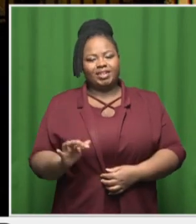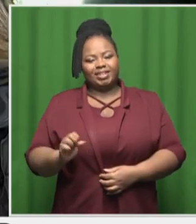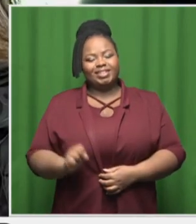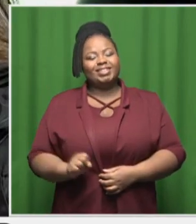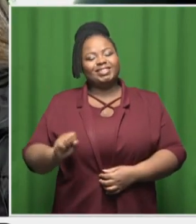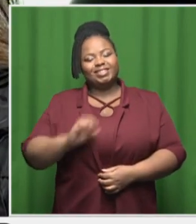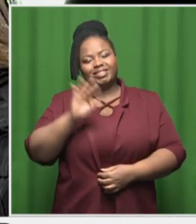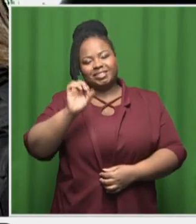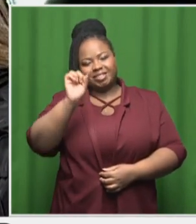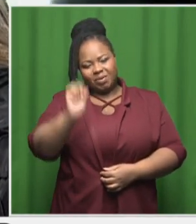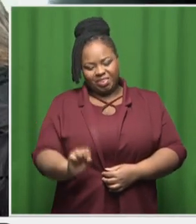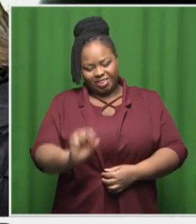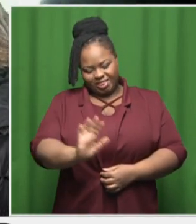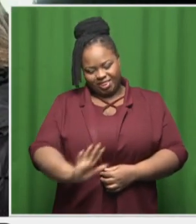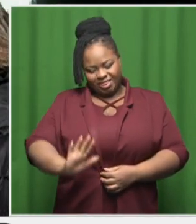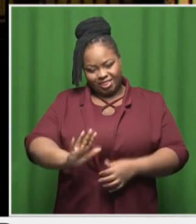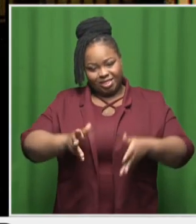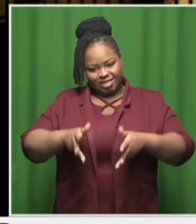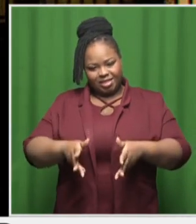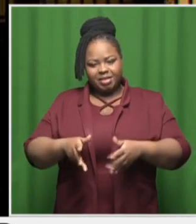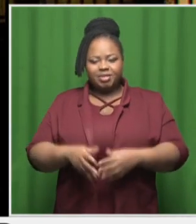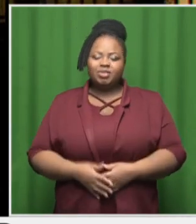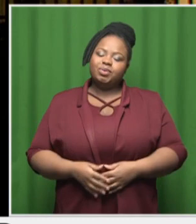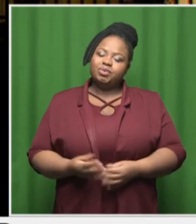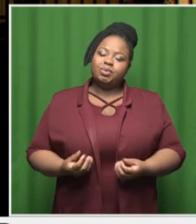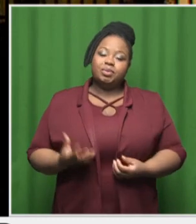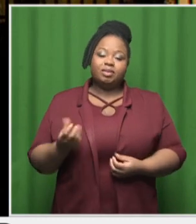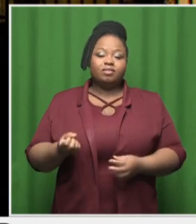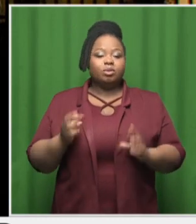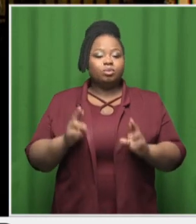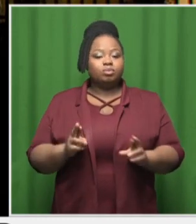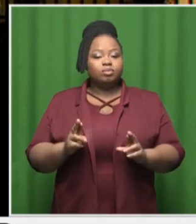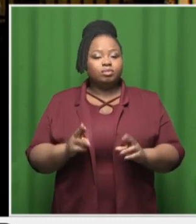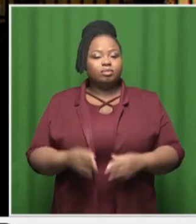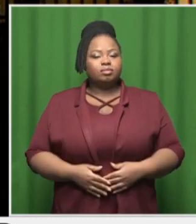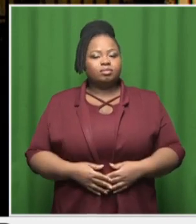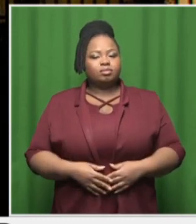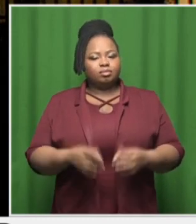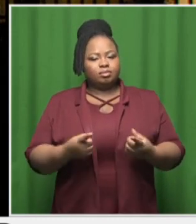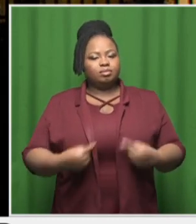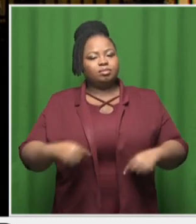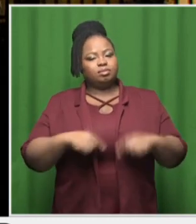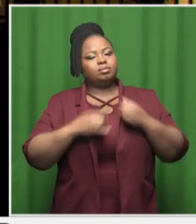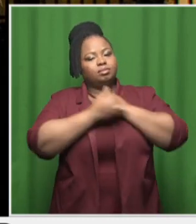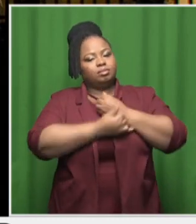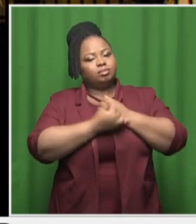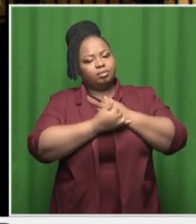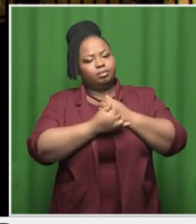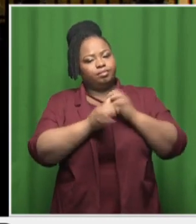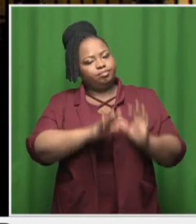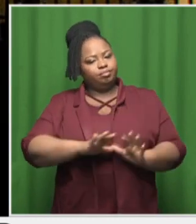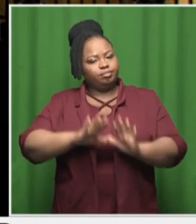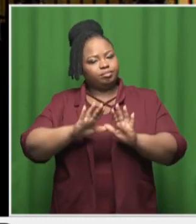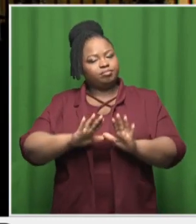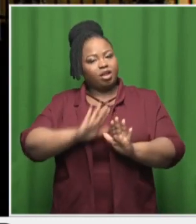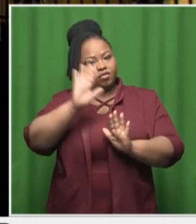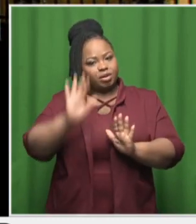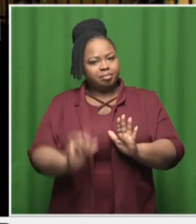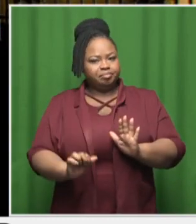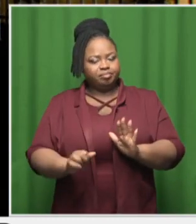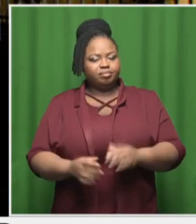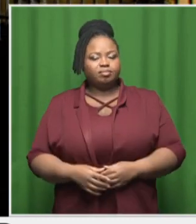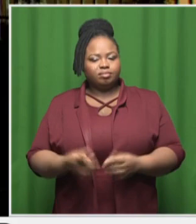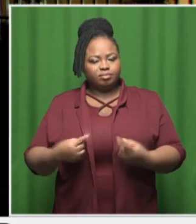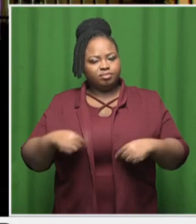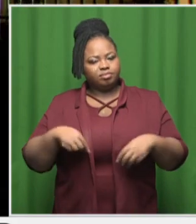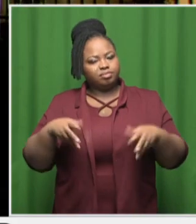the continent. And we, of course, carry the hopes of not just our nation, but of course the continent. So we're here to put